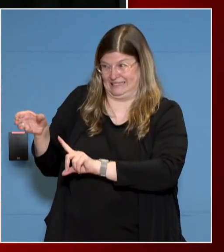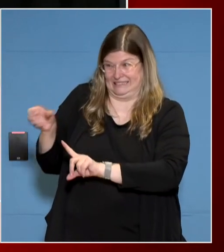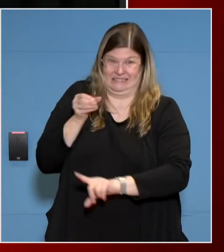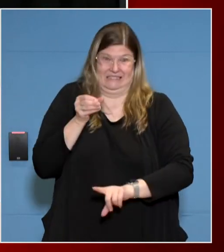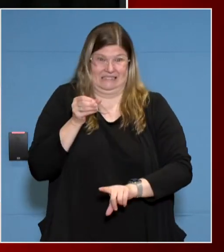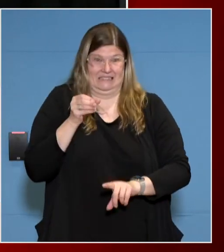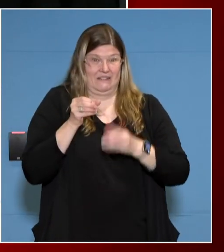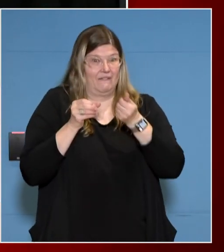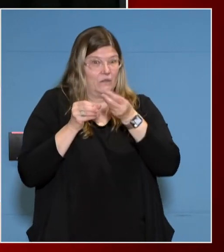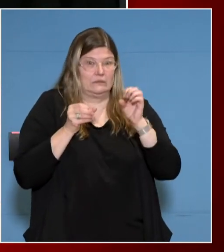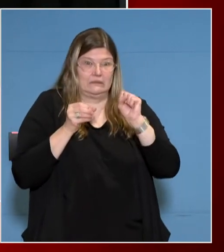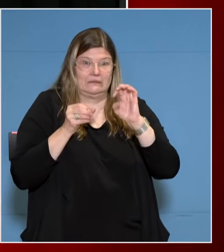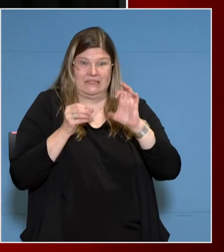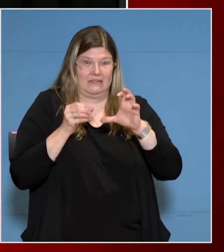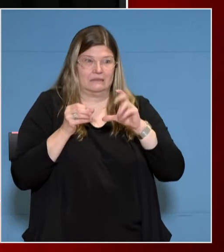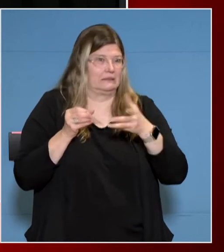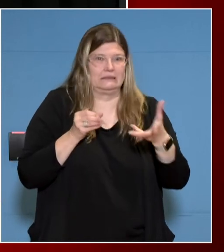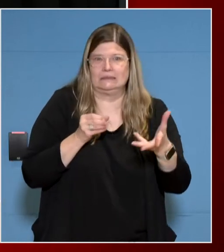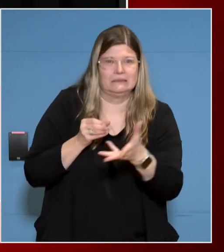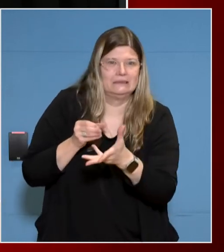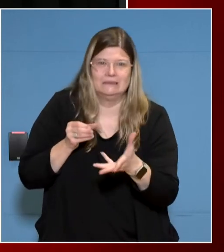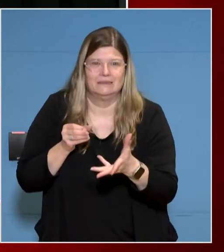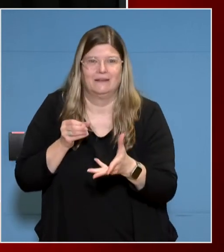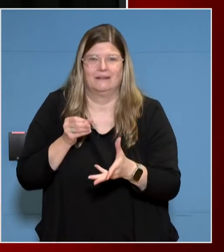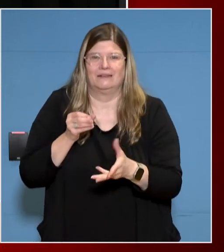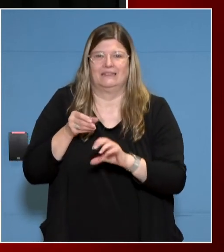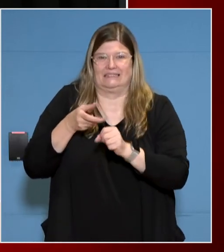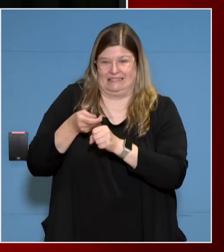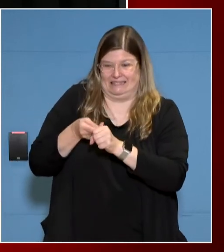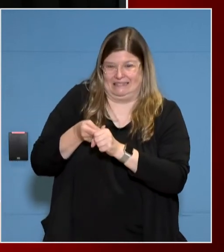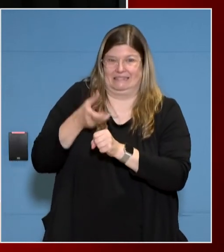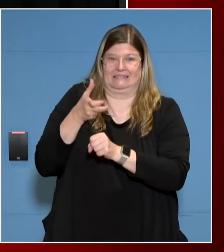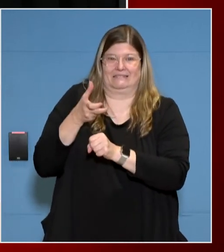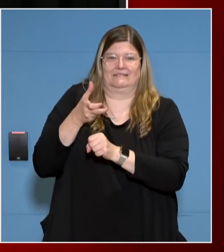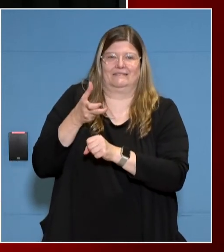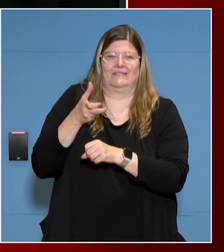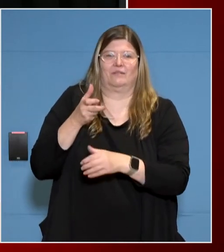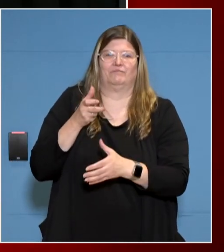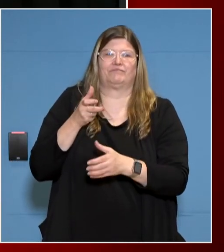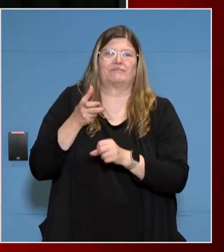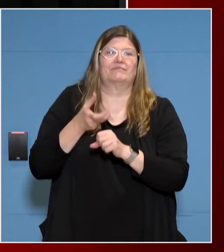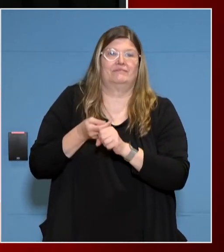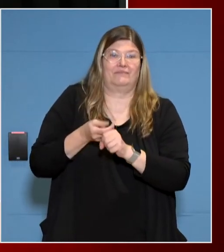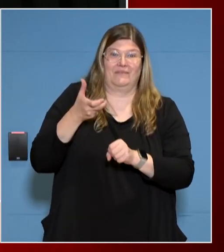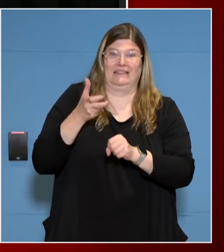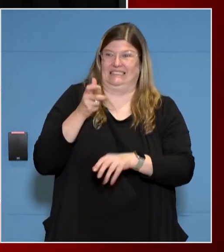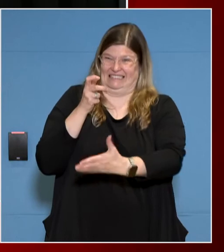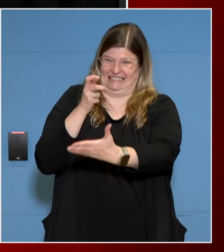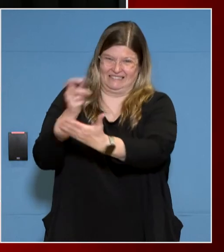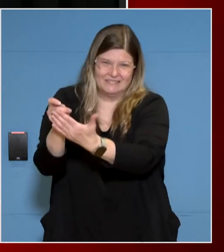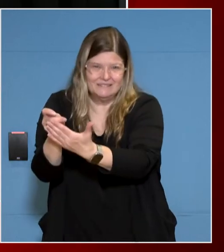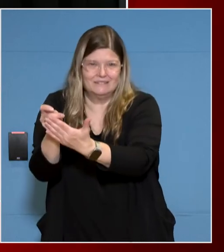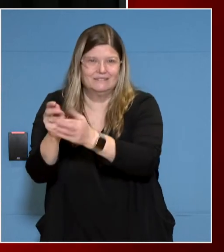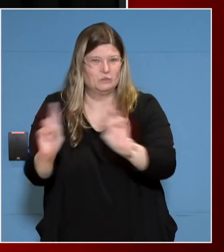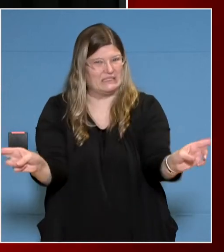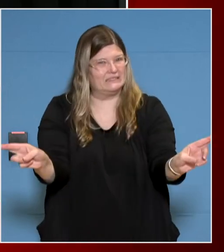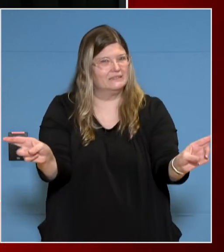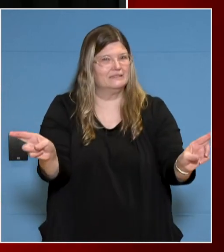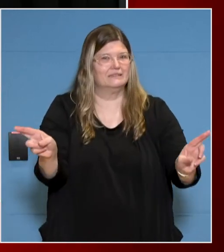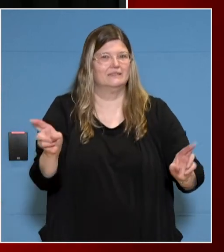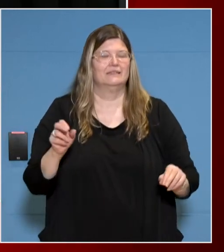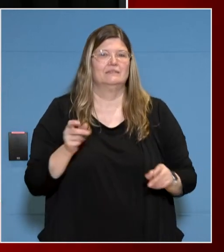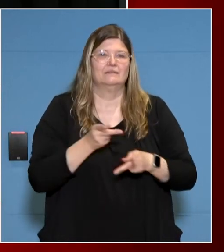that you don't have something in a syringe that may be wasted. So the logistics of the process, the pharmacists who are involved in ensuring that